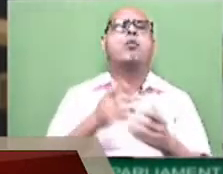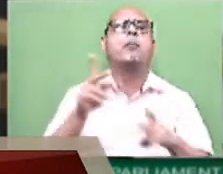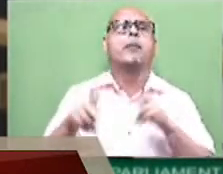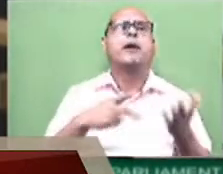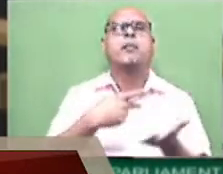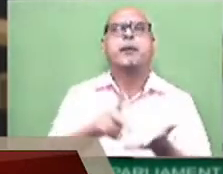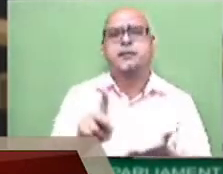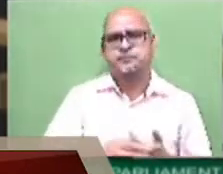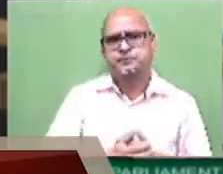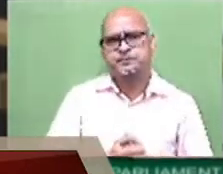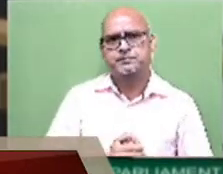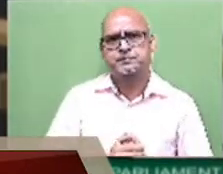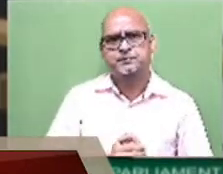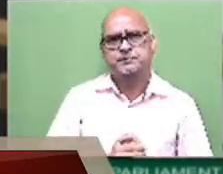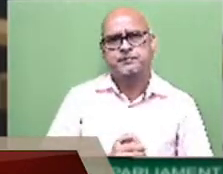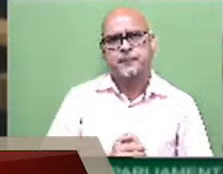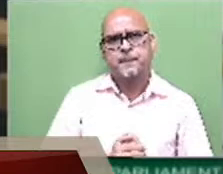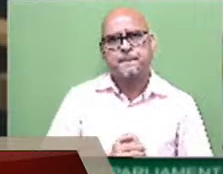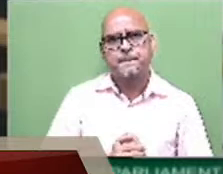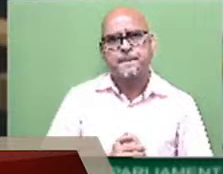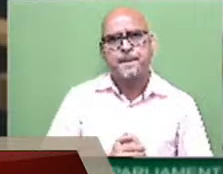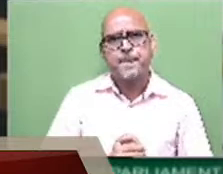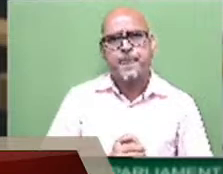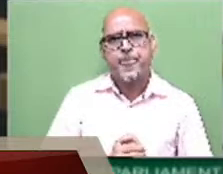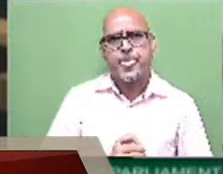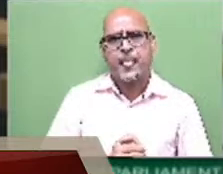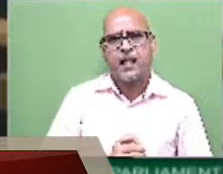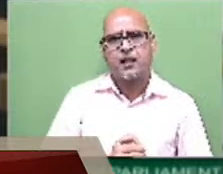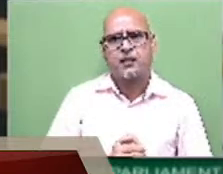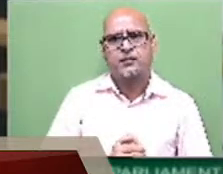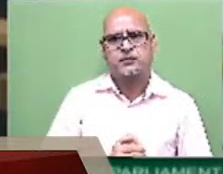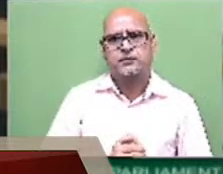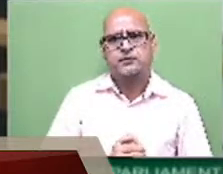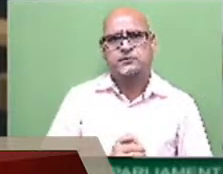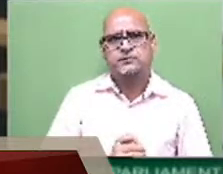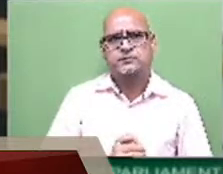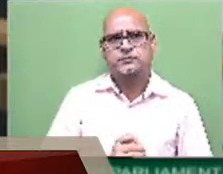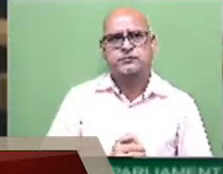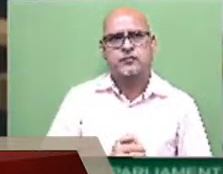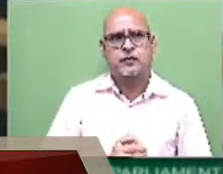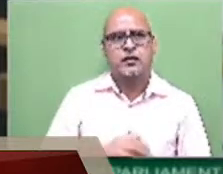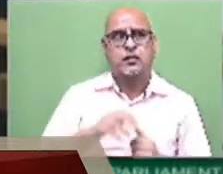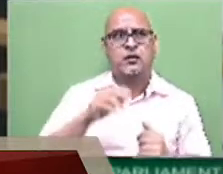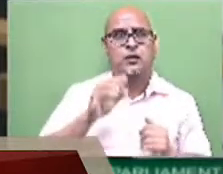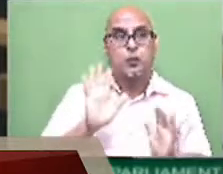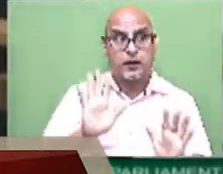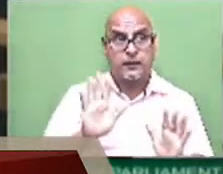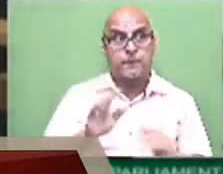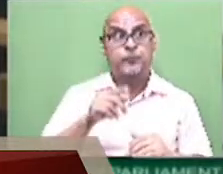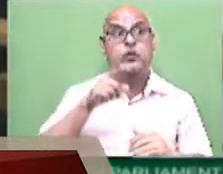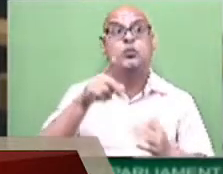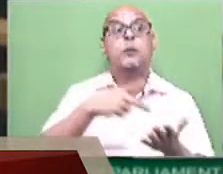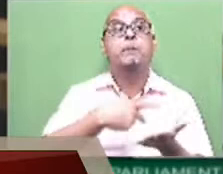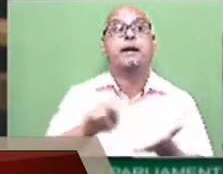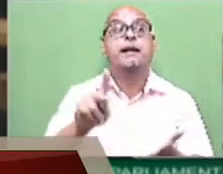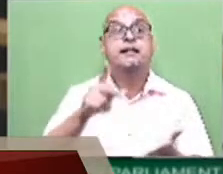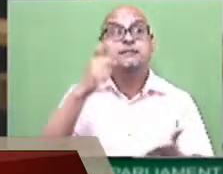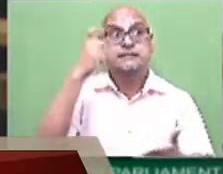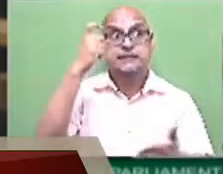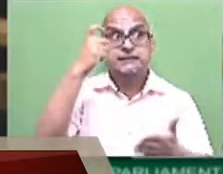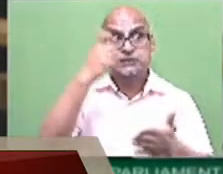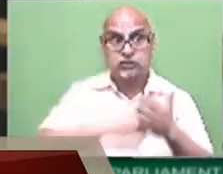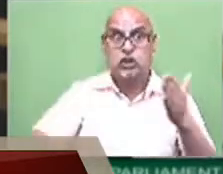ticket, and then the magistrate rules in your favor. When the magistrate rules in your favor, this is